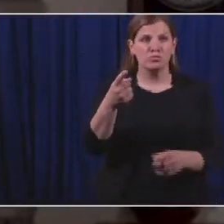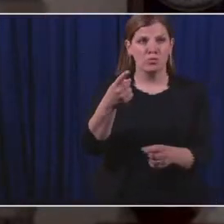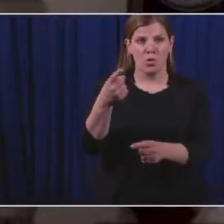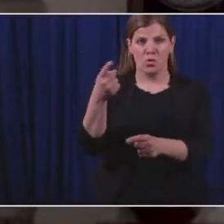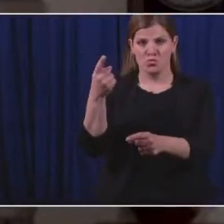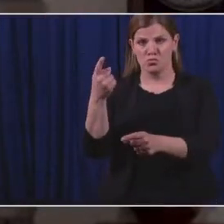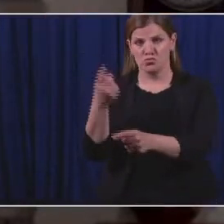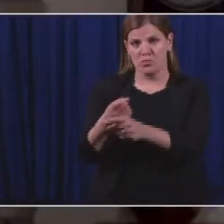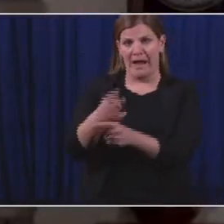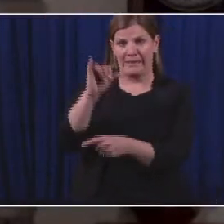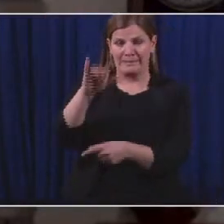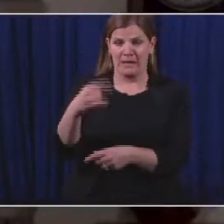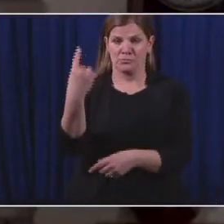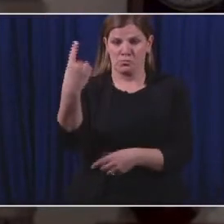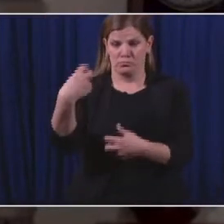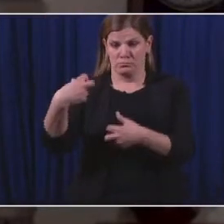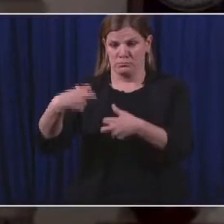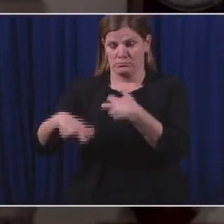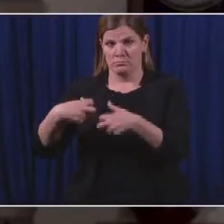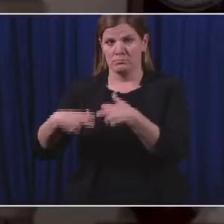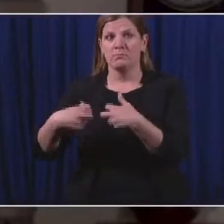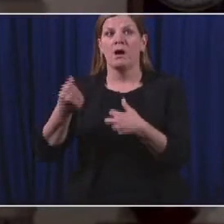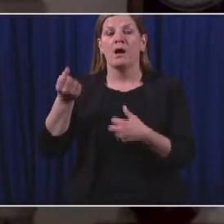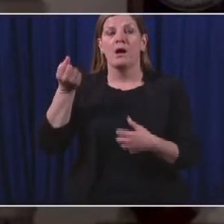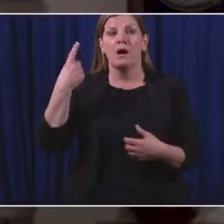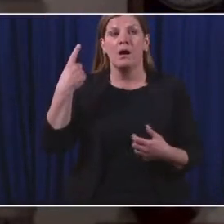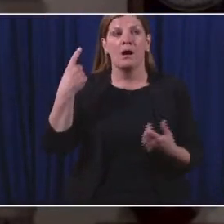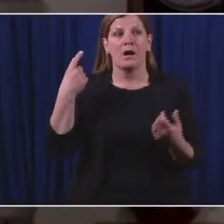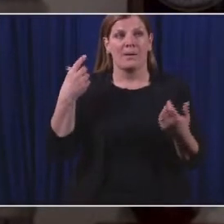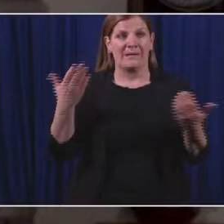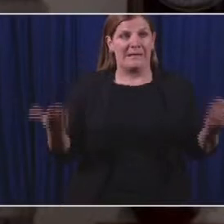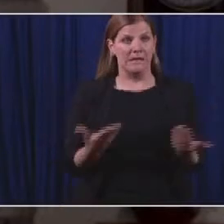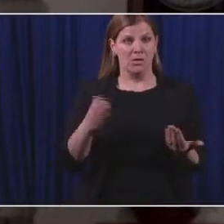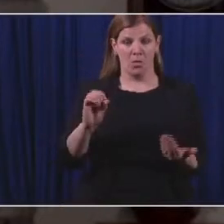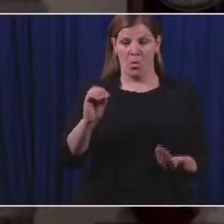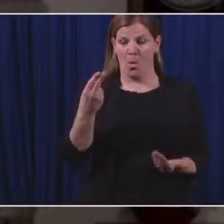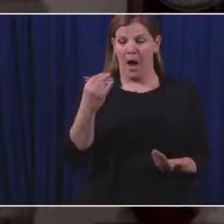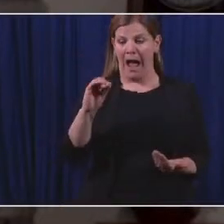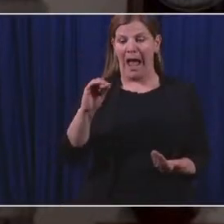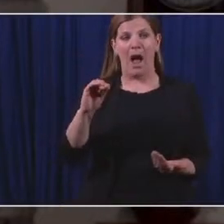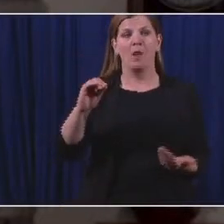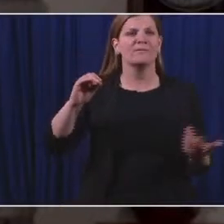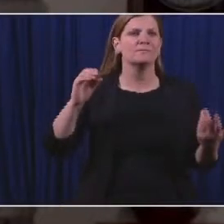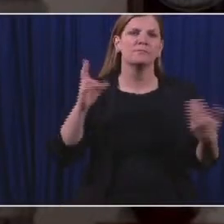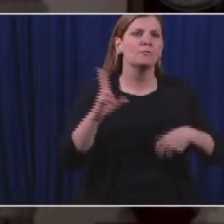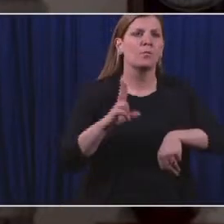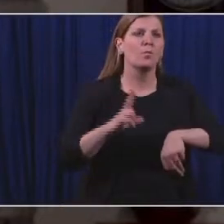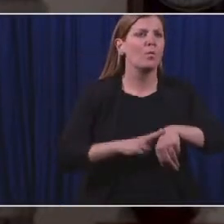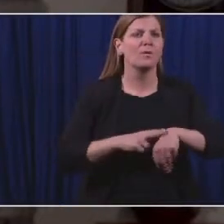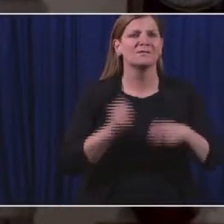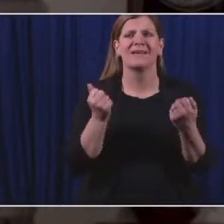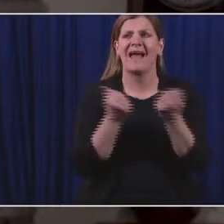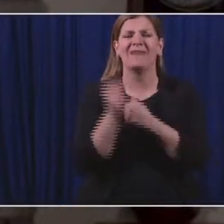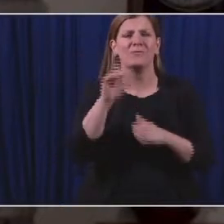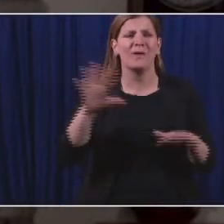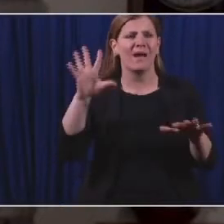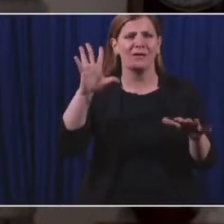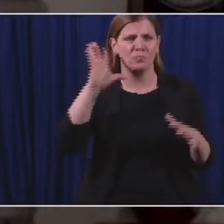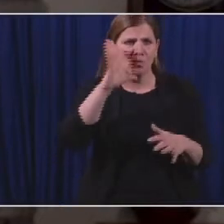many moving parts as we have just in Ohio, there's bound to be some problems. I mean, nothing is going to go